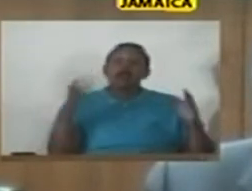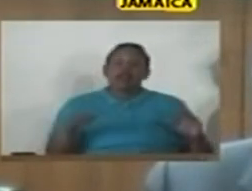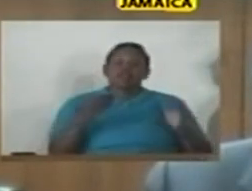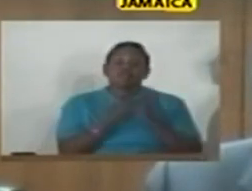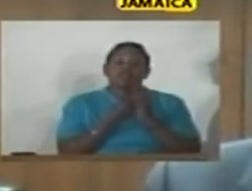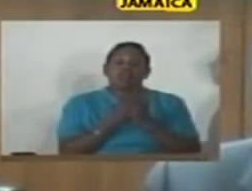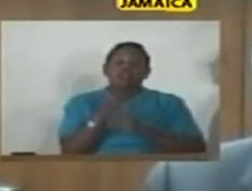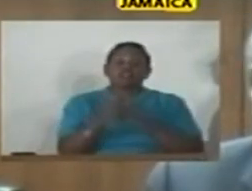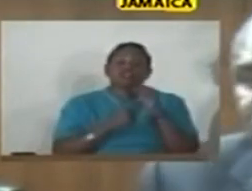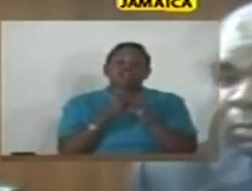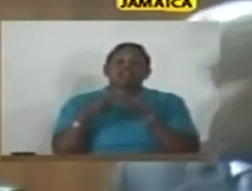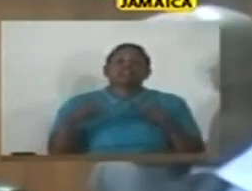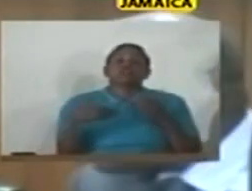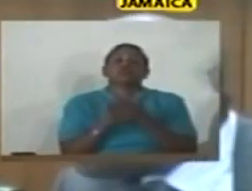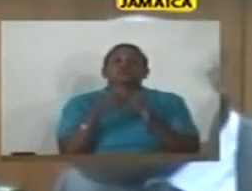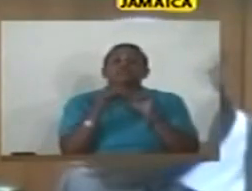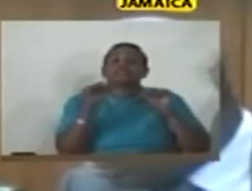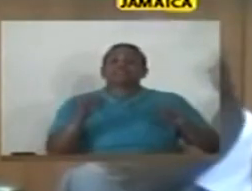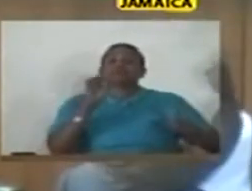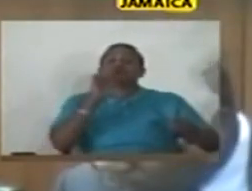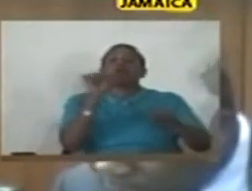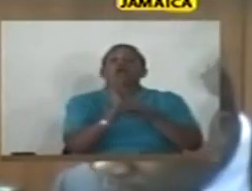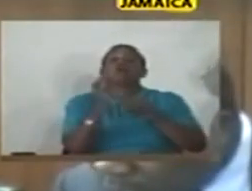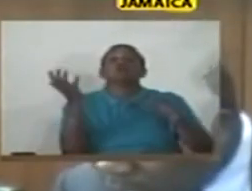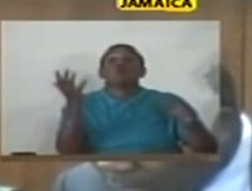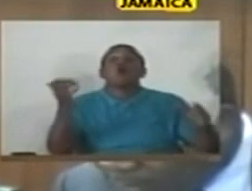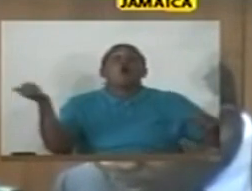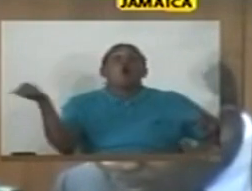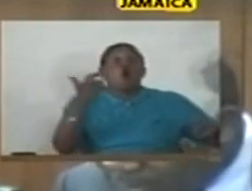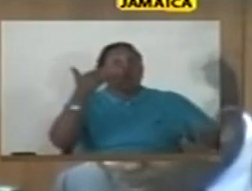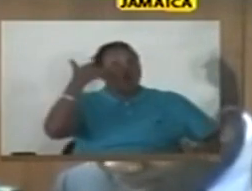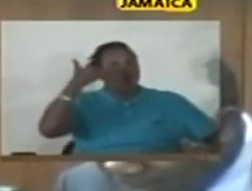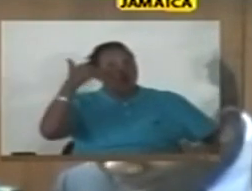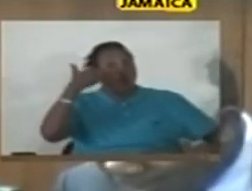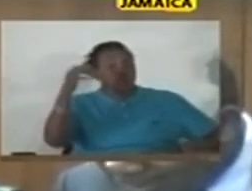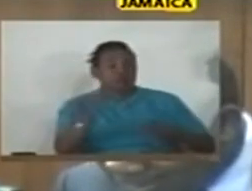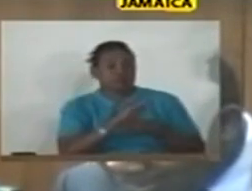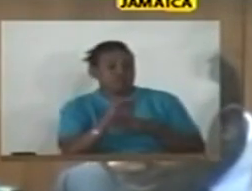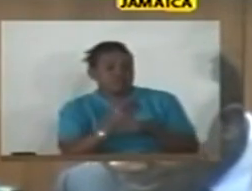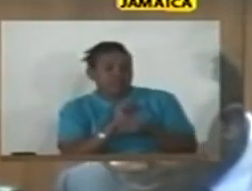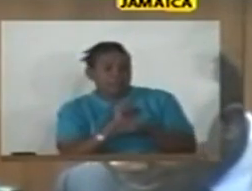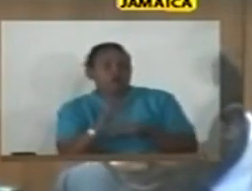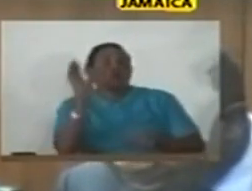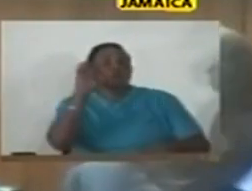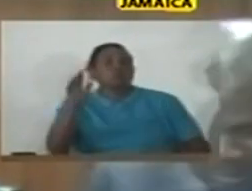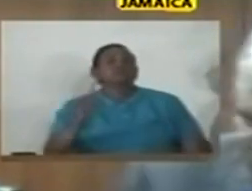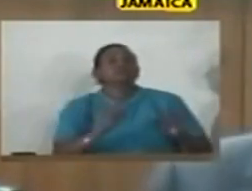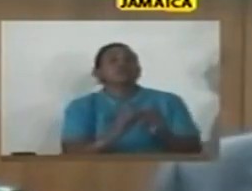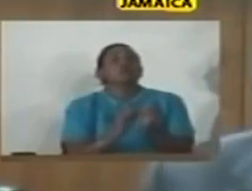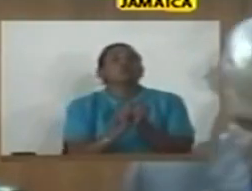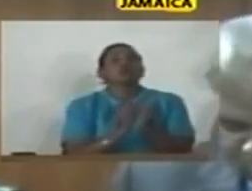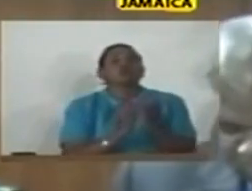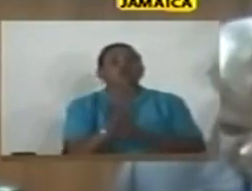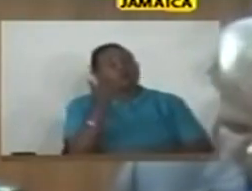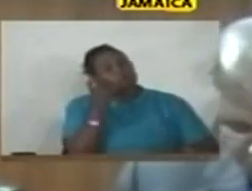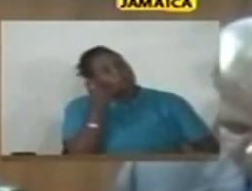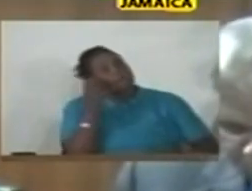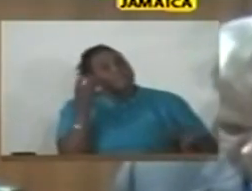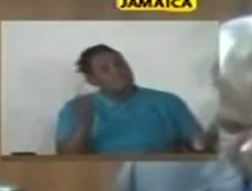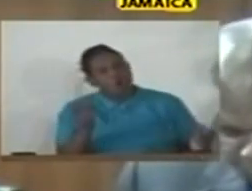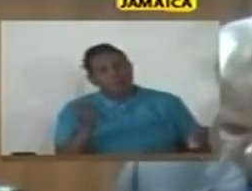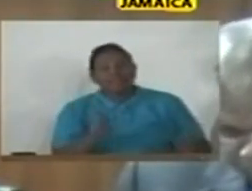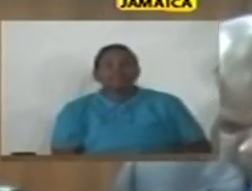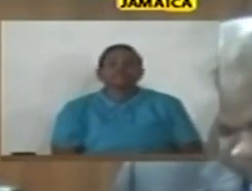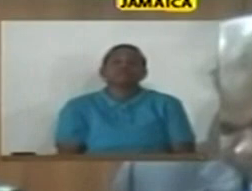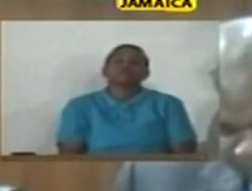year, this new system will guarantee that all calls to the ministry will be dealt with promptly.